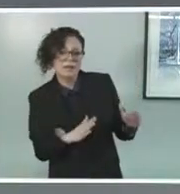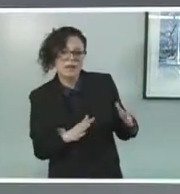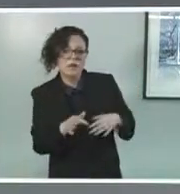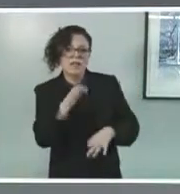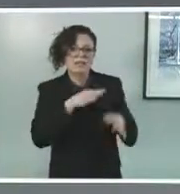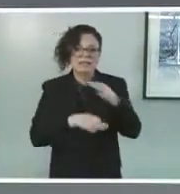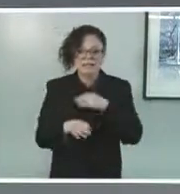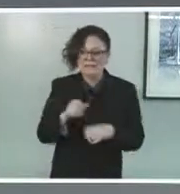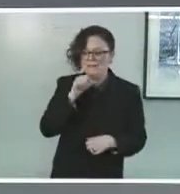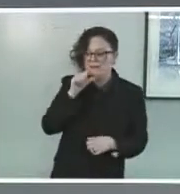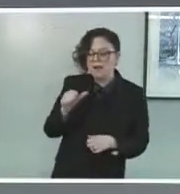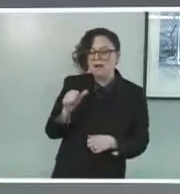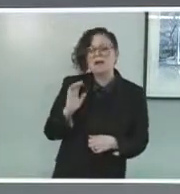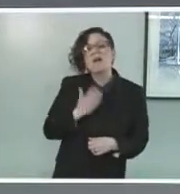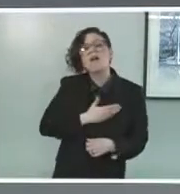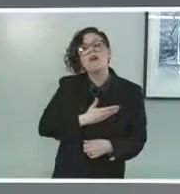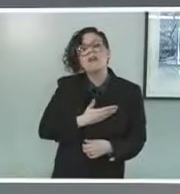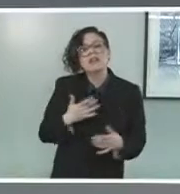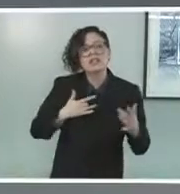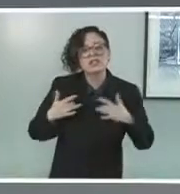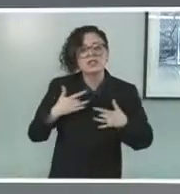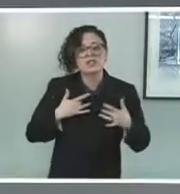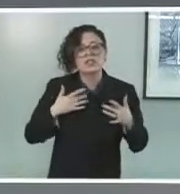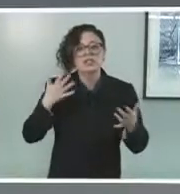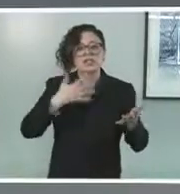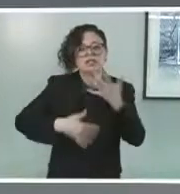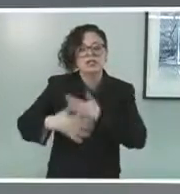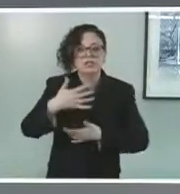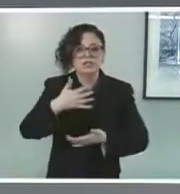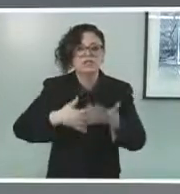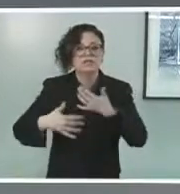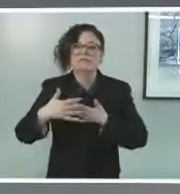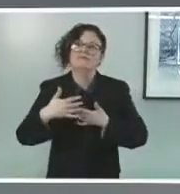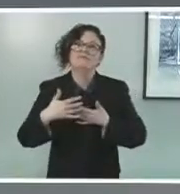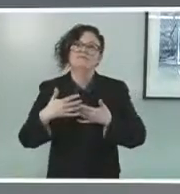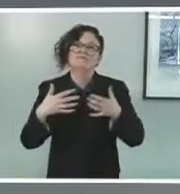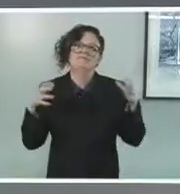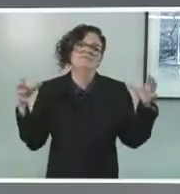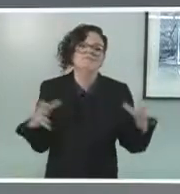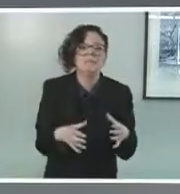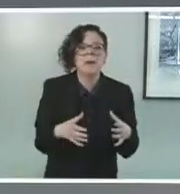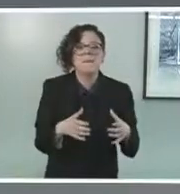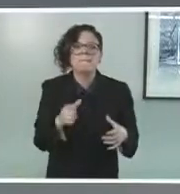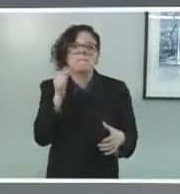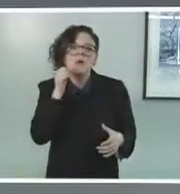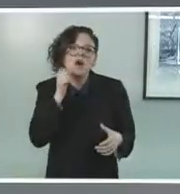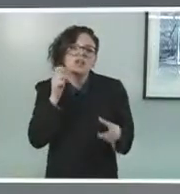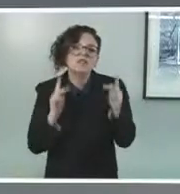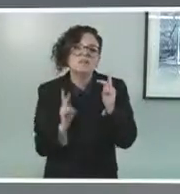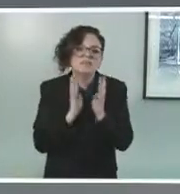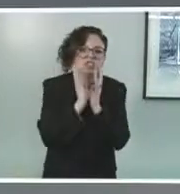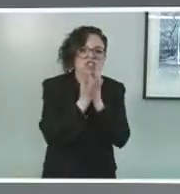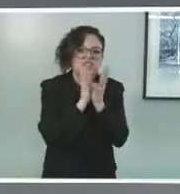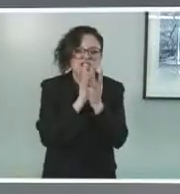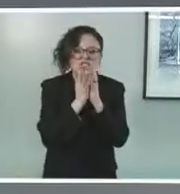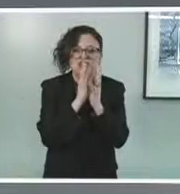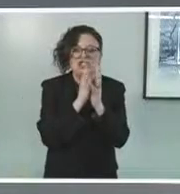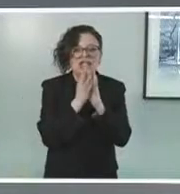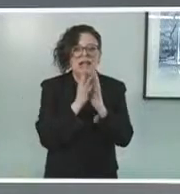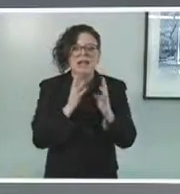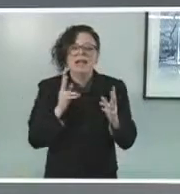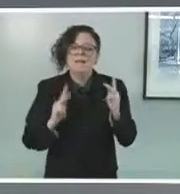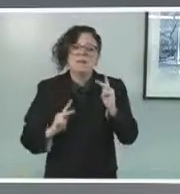the social gathering, the bars that are spilling over with people, the people that are so close to proximity that